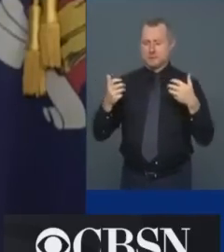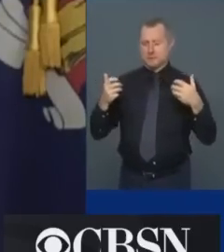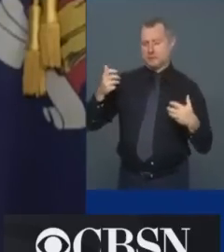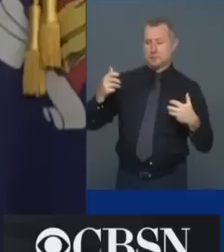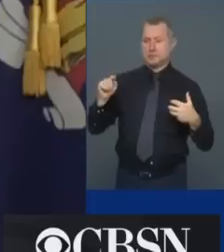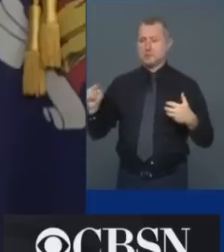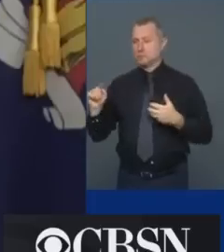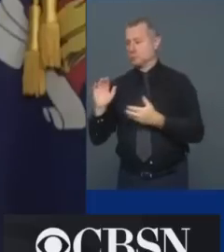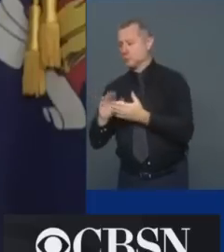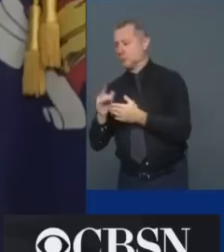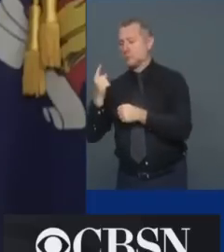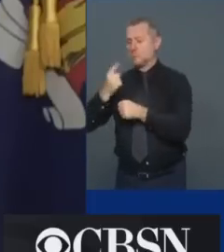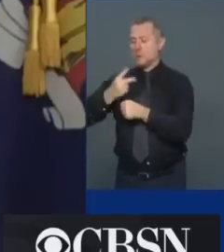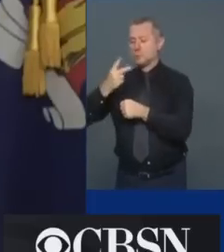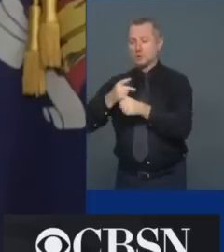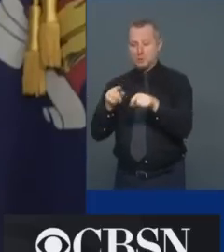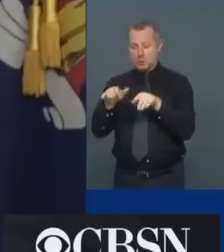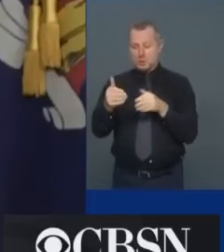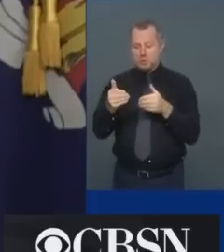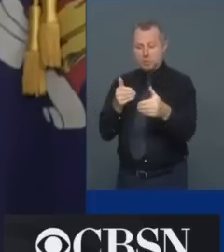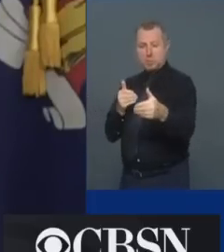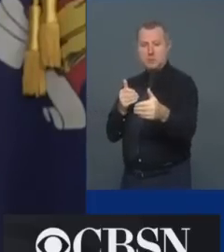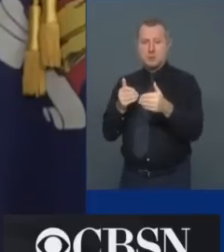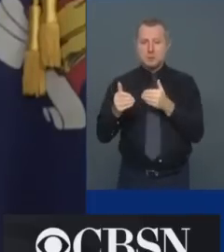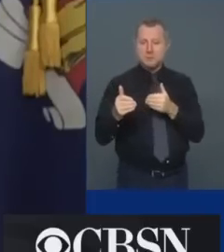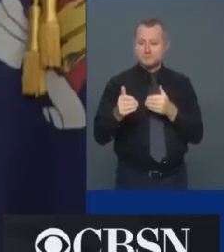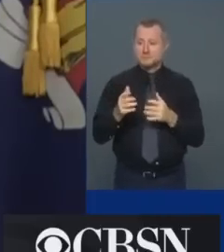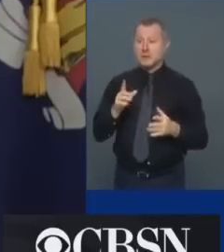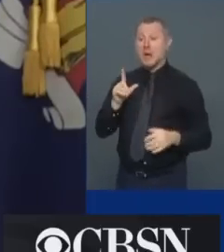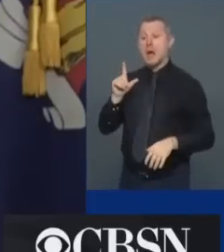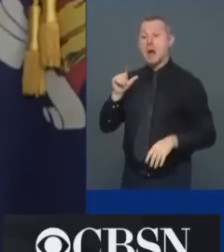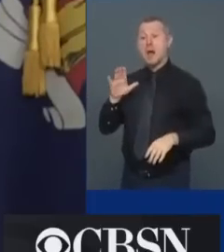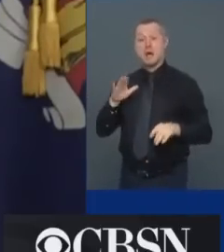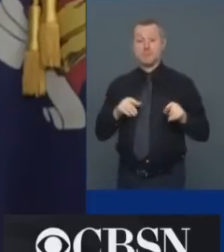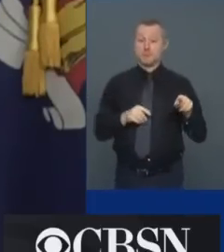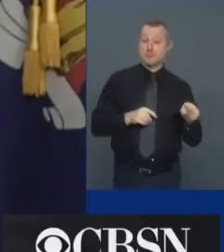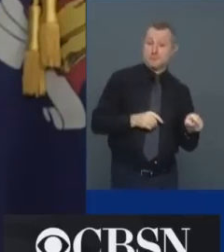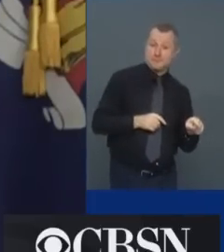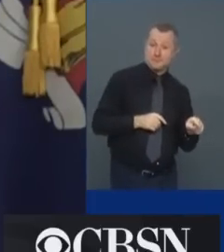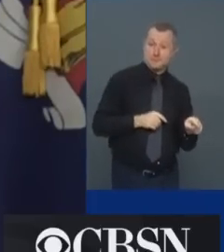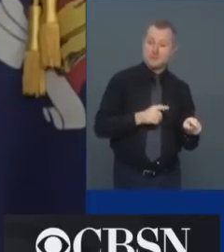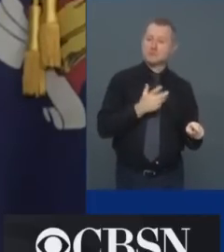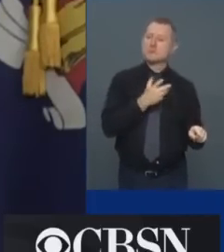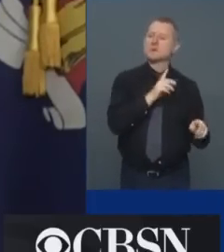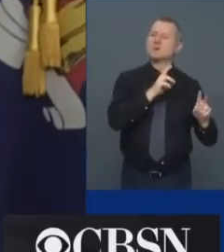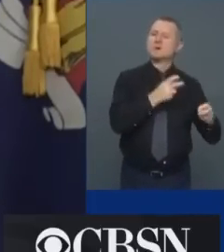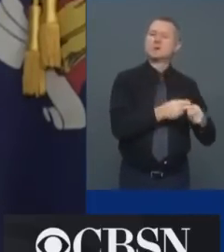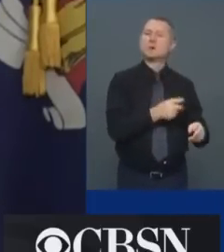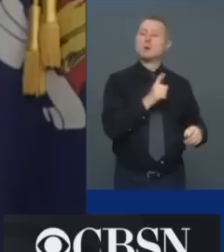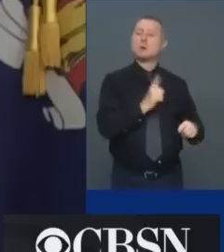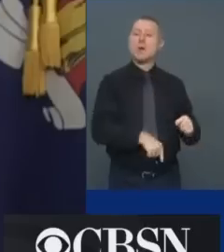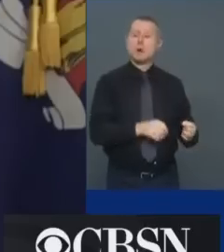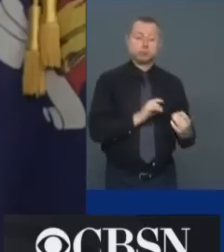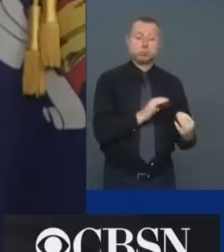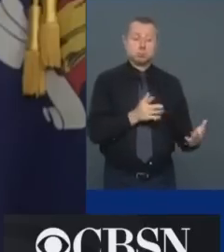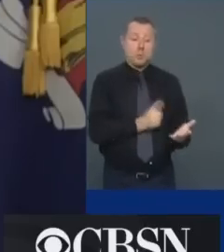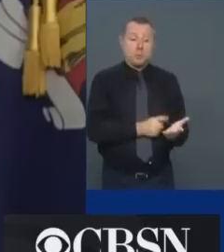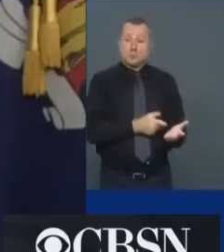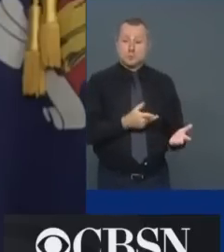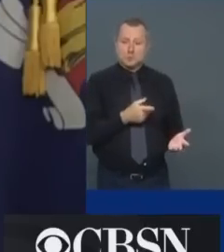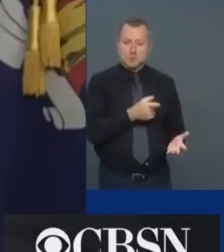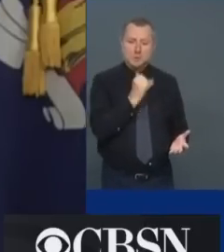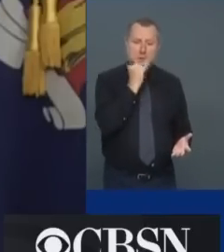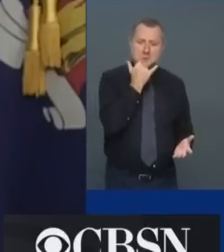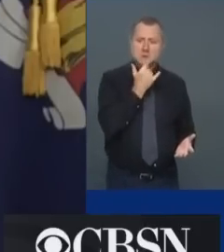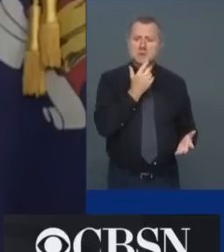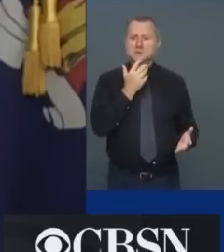but the labs are as inarguable as you can get. A lab may make a mistake, but